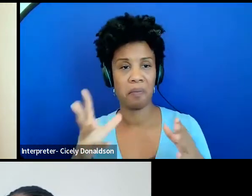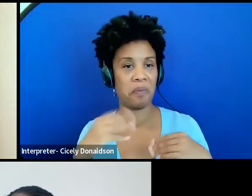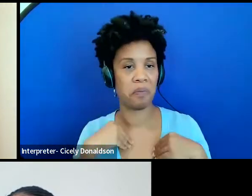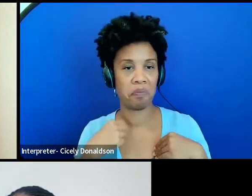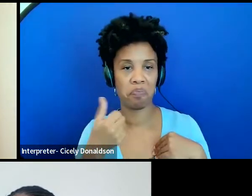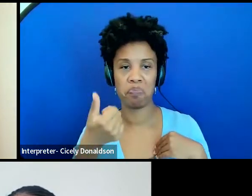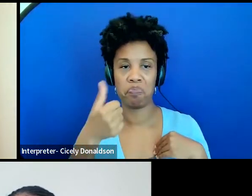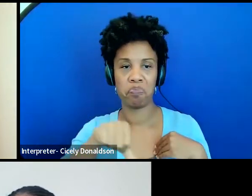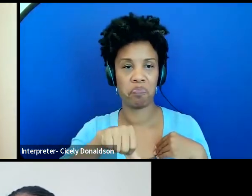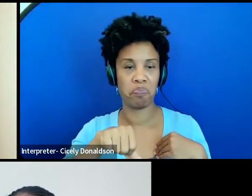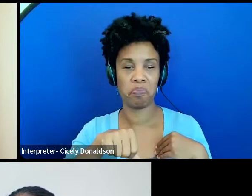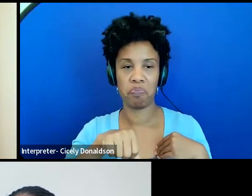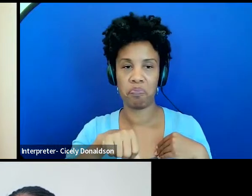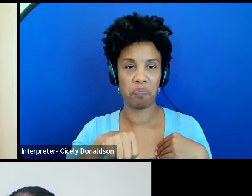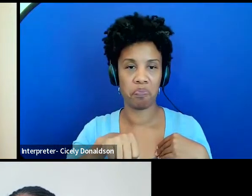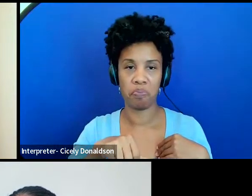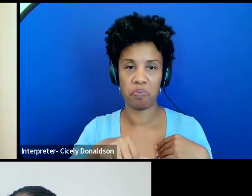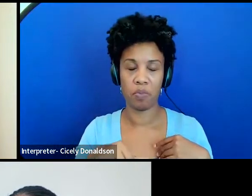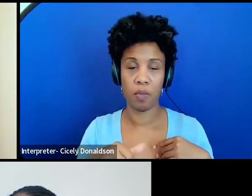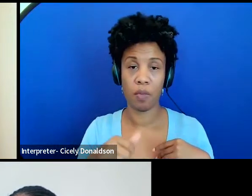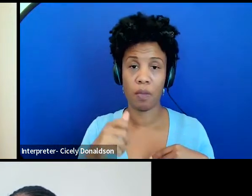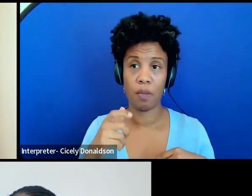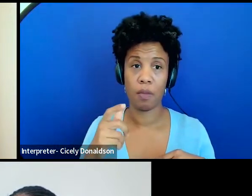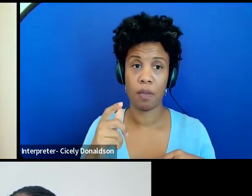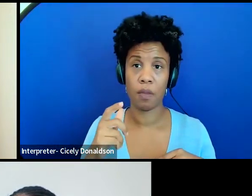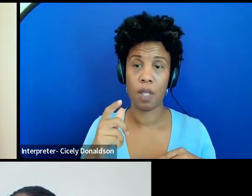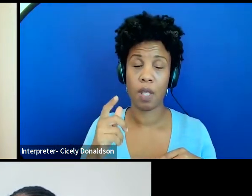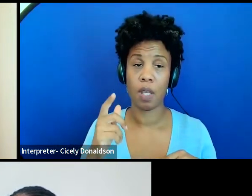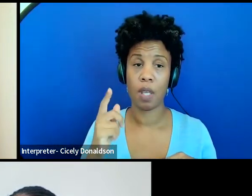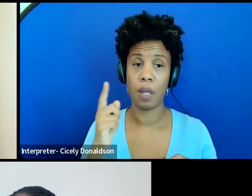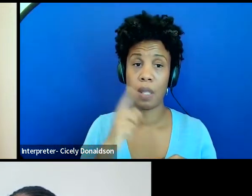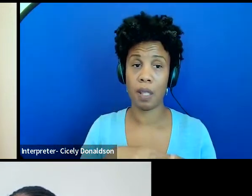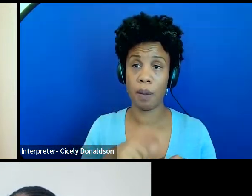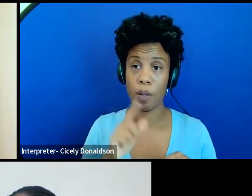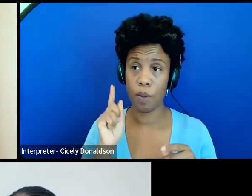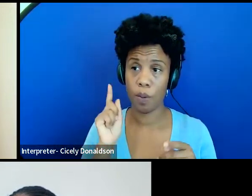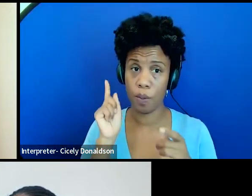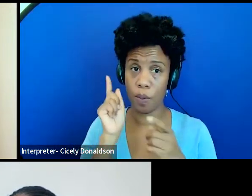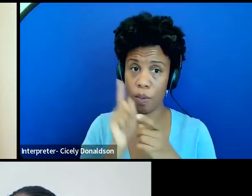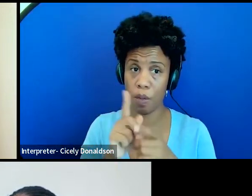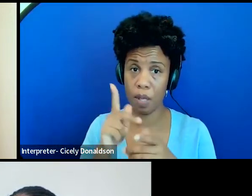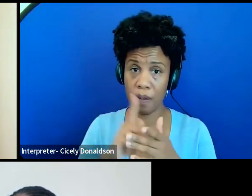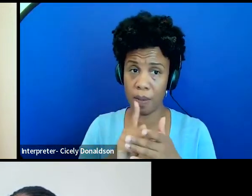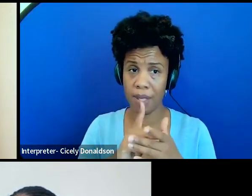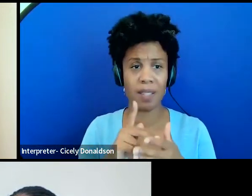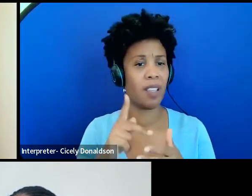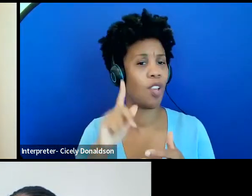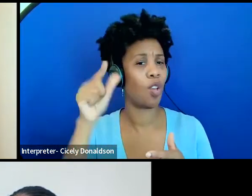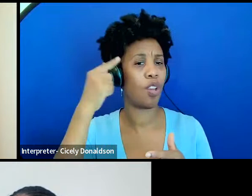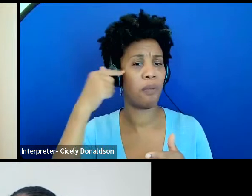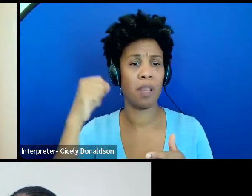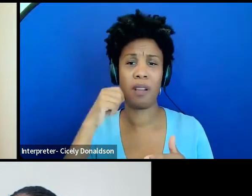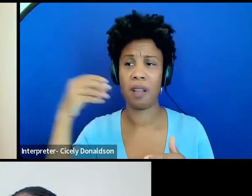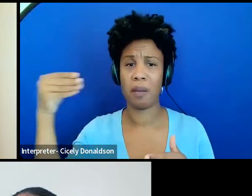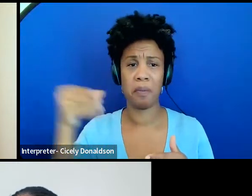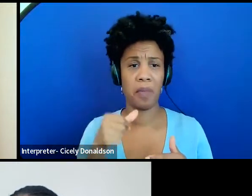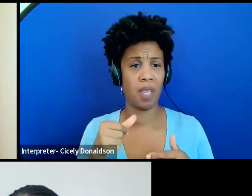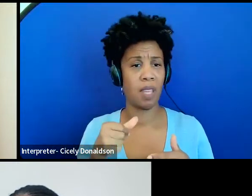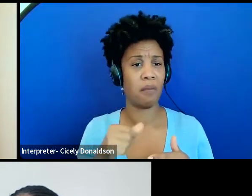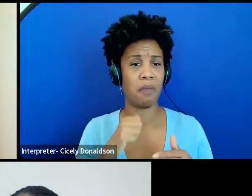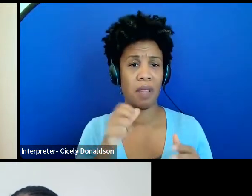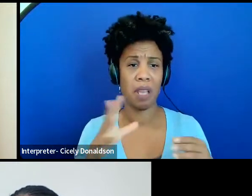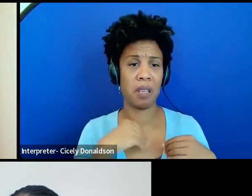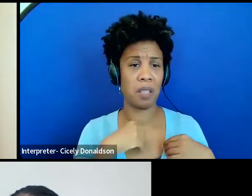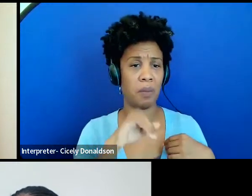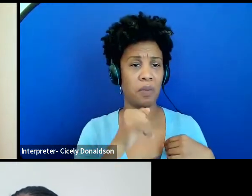no. One pharmacist told me that because the government doesn't refund them as